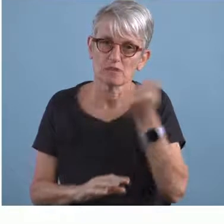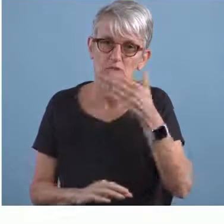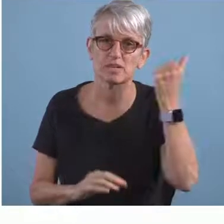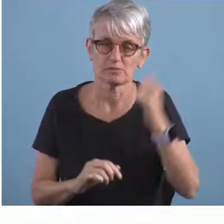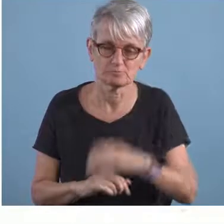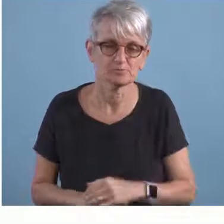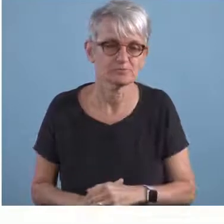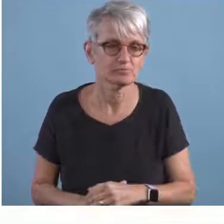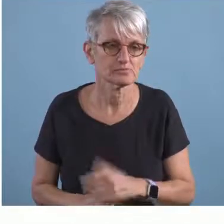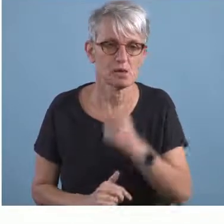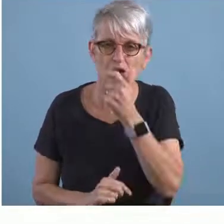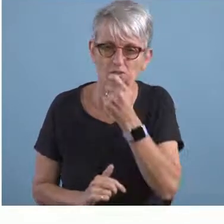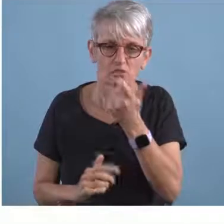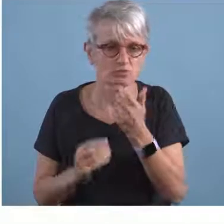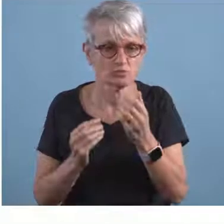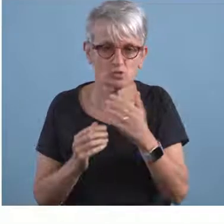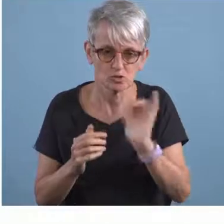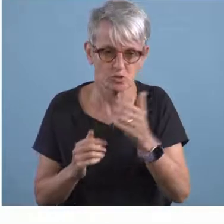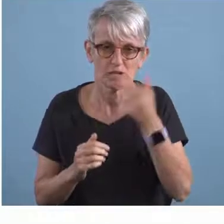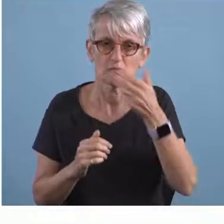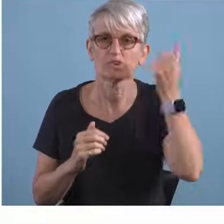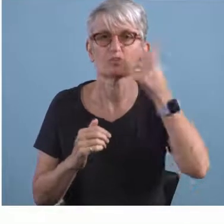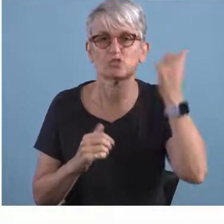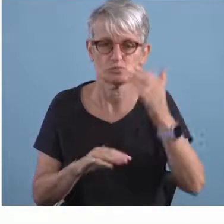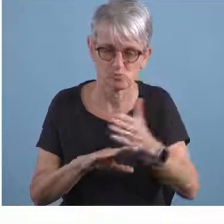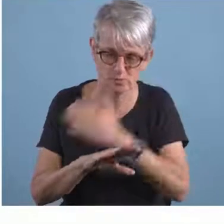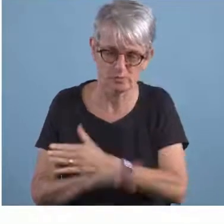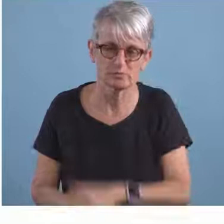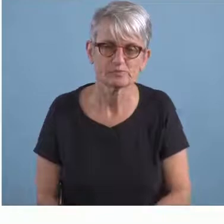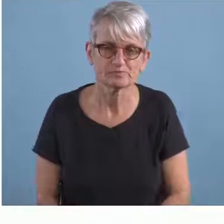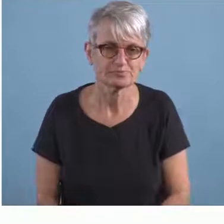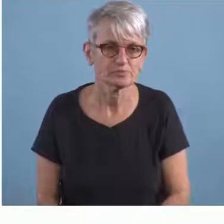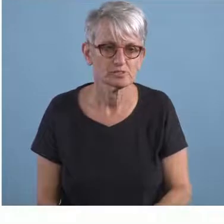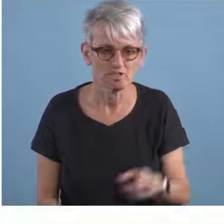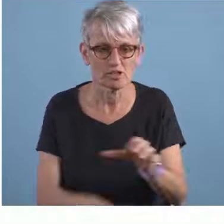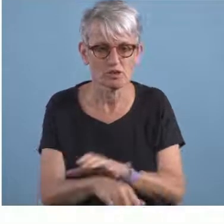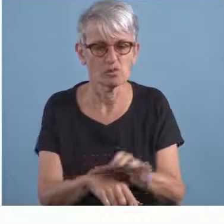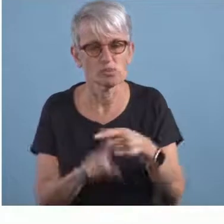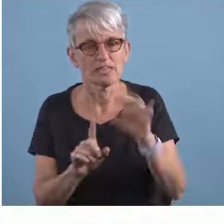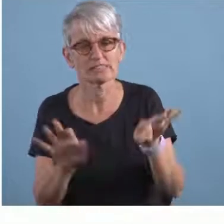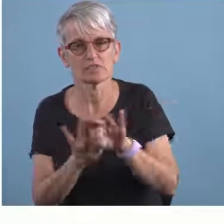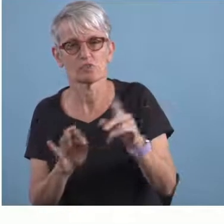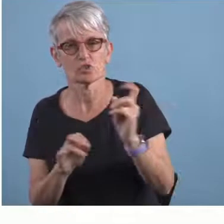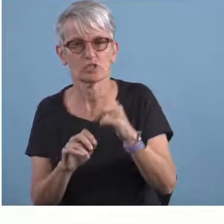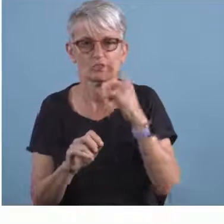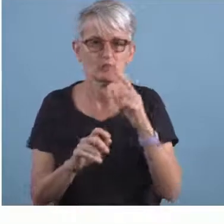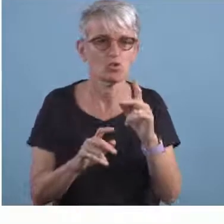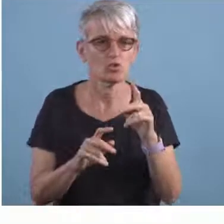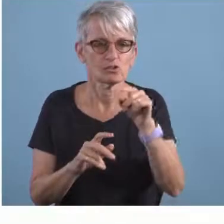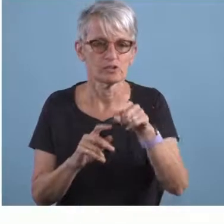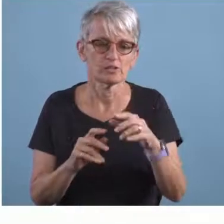And the microphones are better and better all the time on the computers, but still an important question for kids with hearing